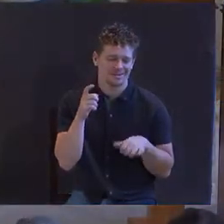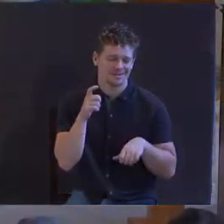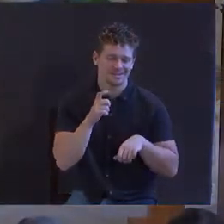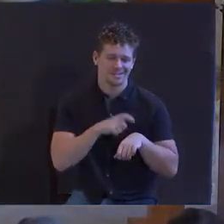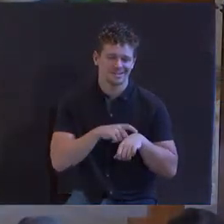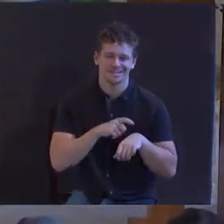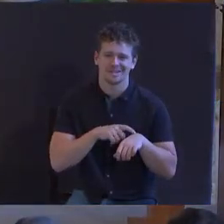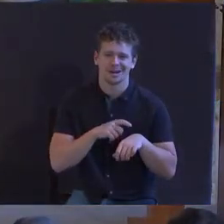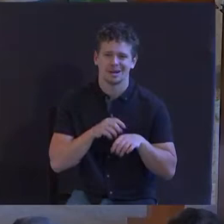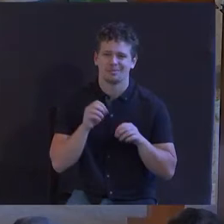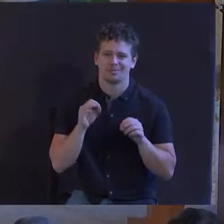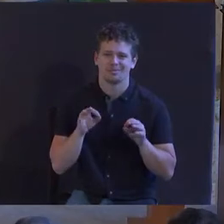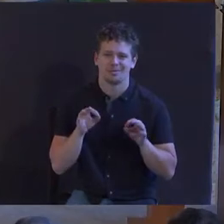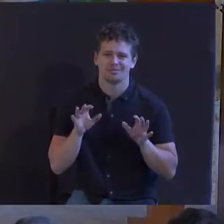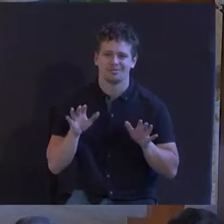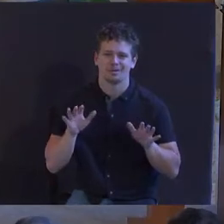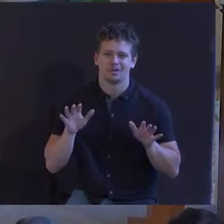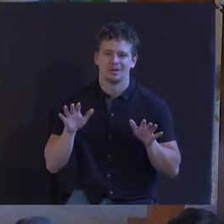being still.